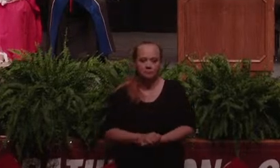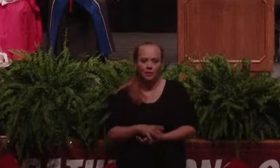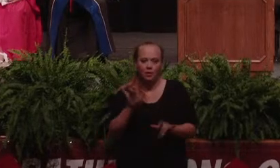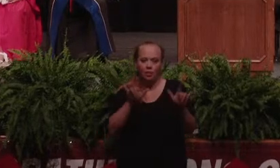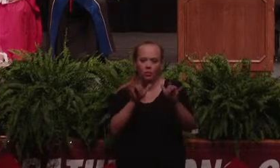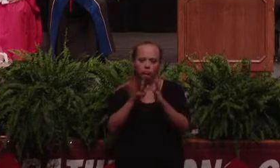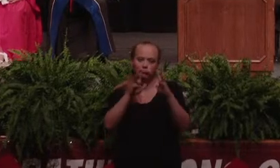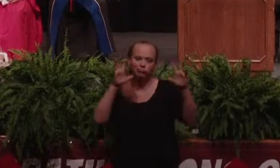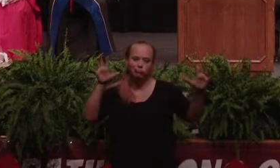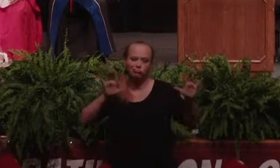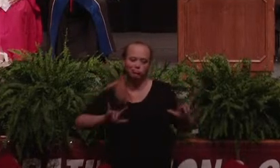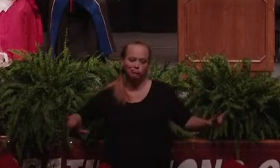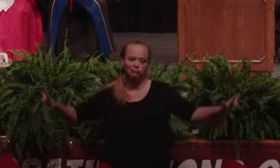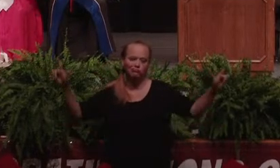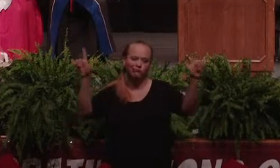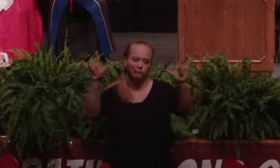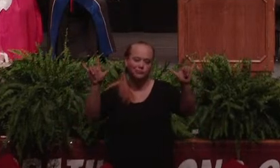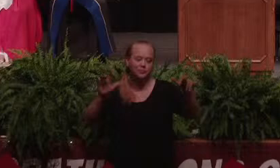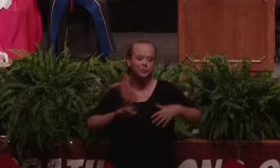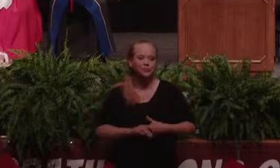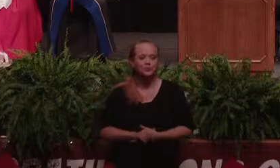mucho.